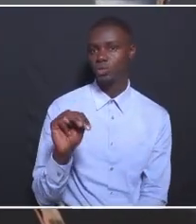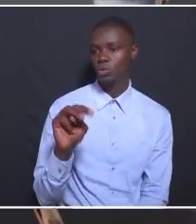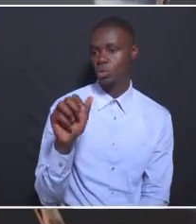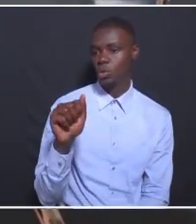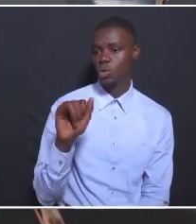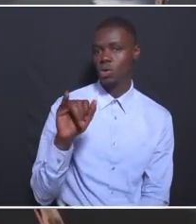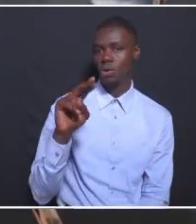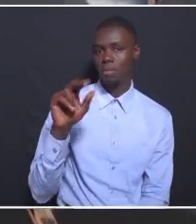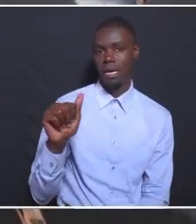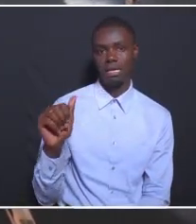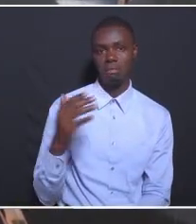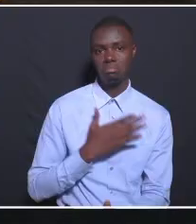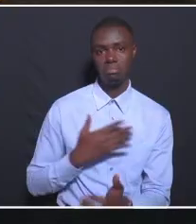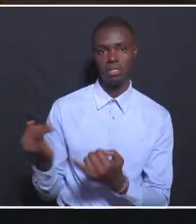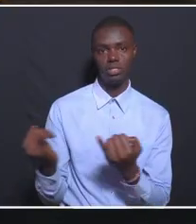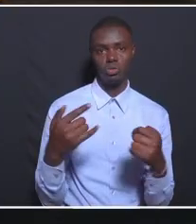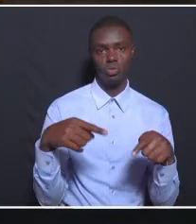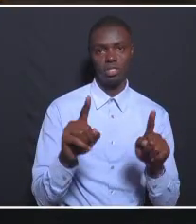introduce yourself.